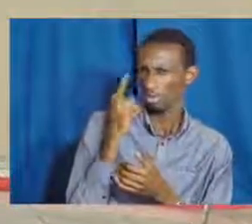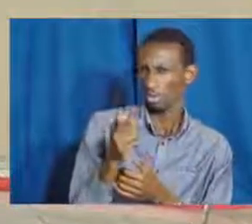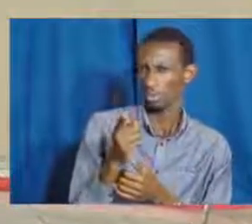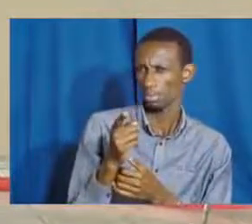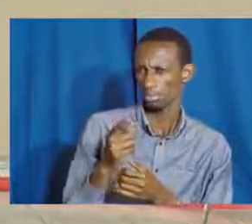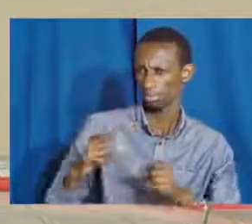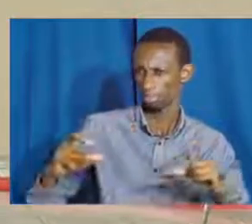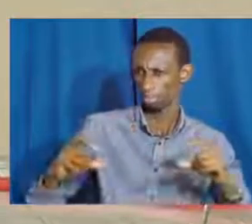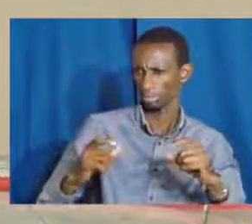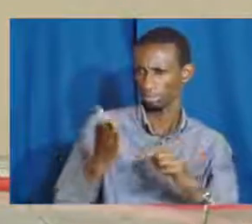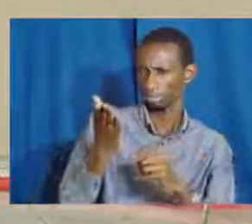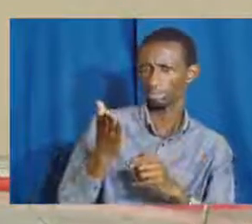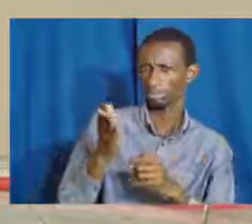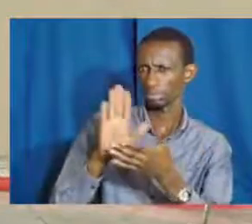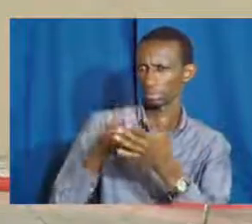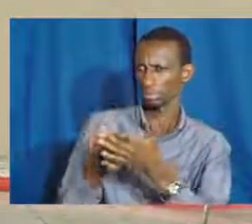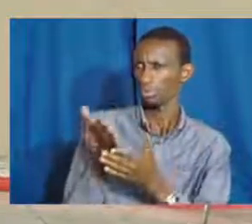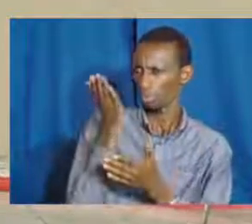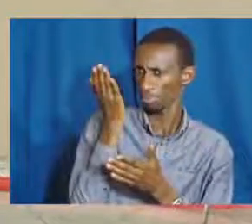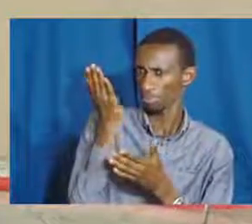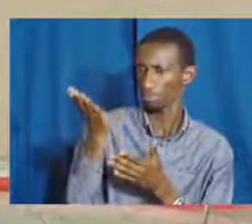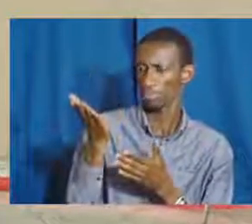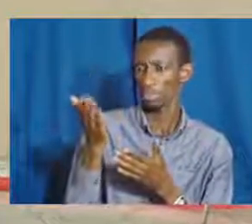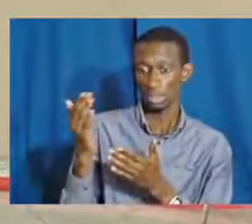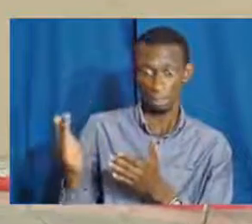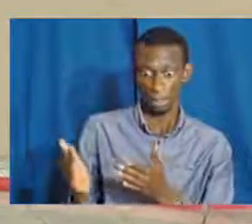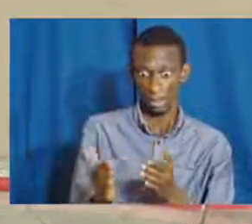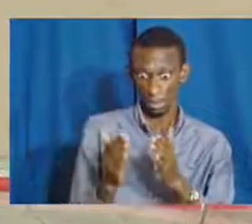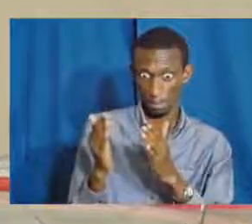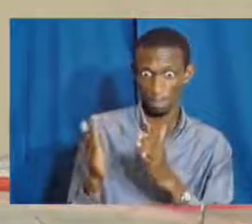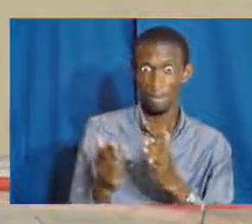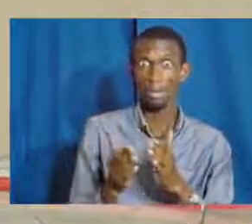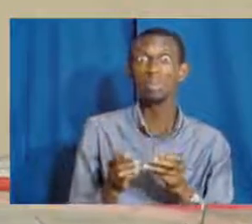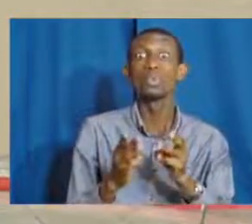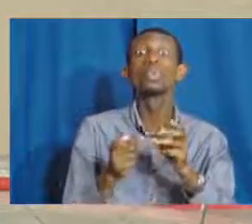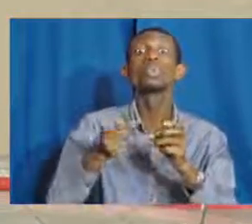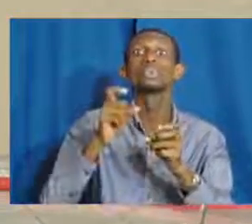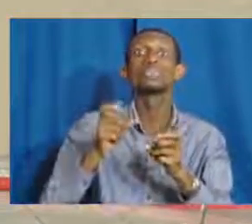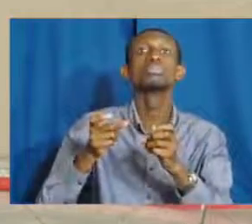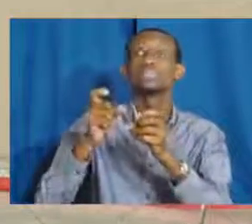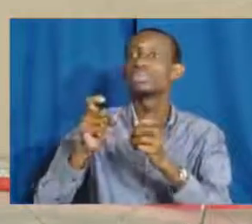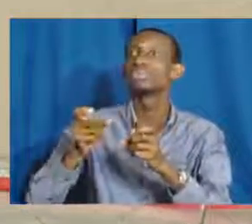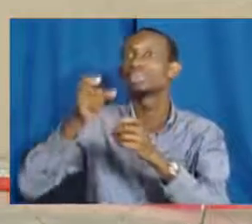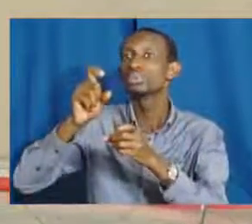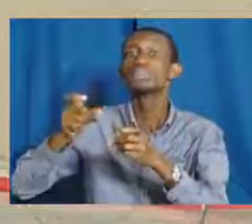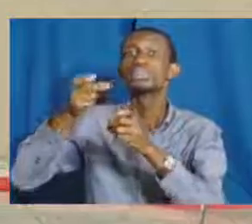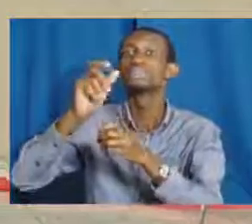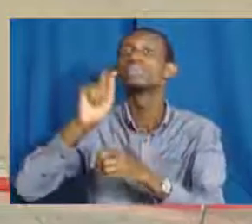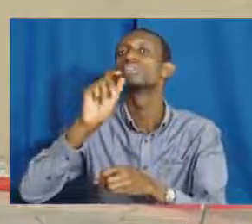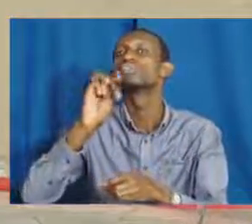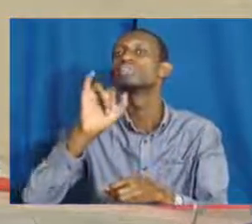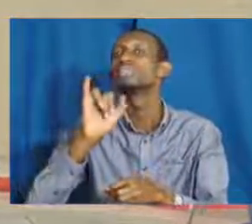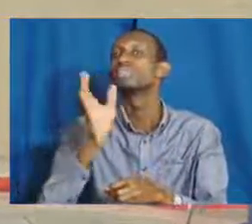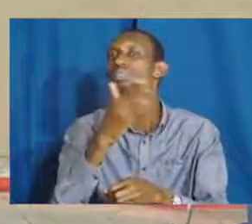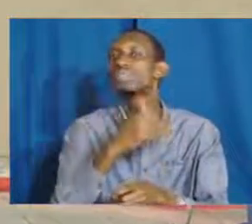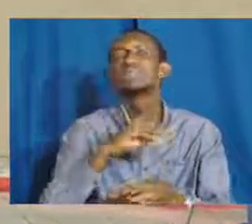in the periodic table, you will see that they are arranged in increasing atomic numbers. This is element number 1,